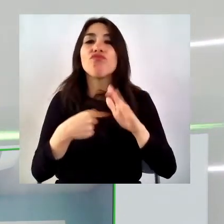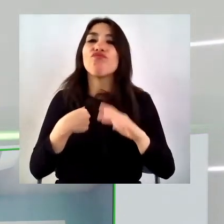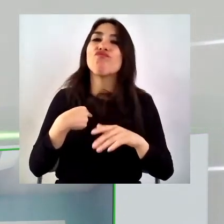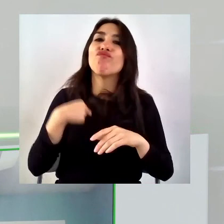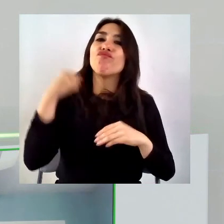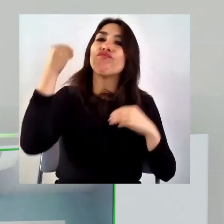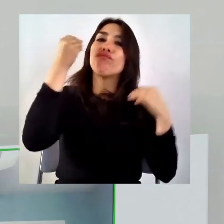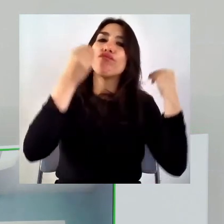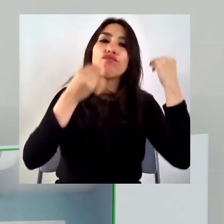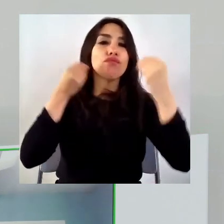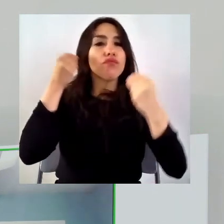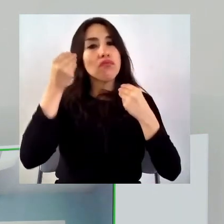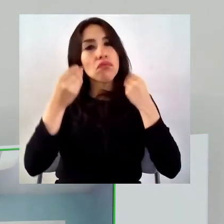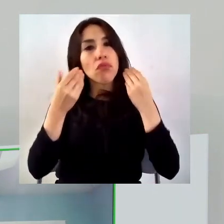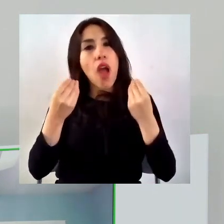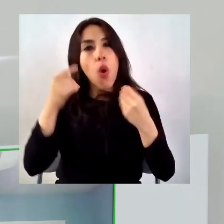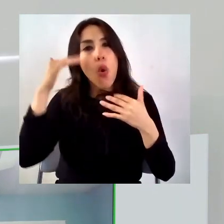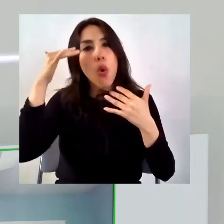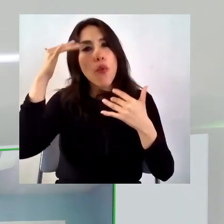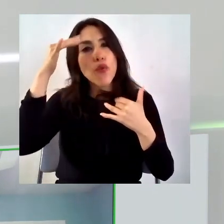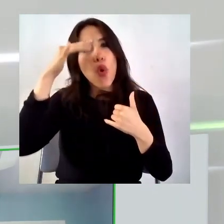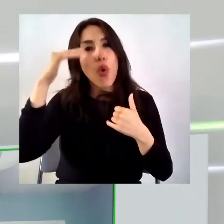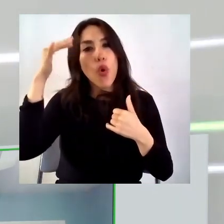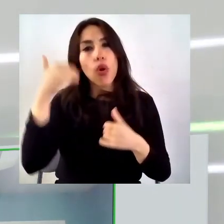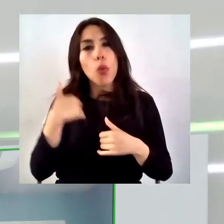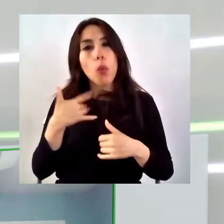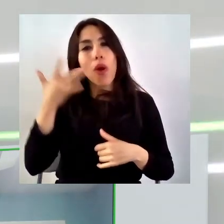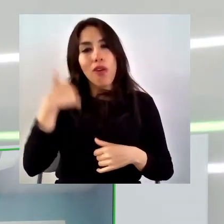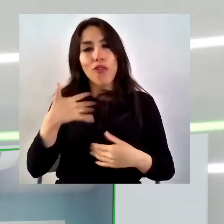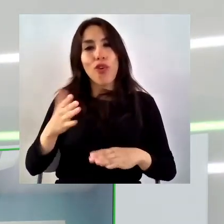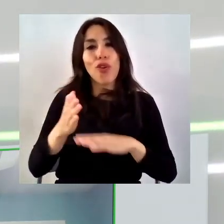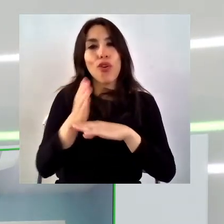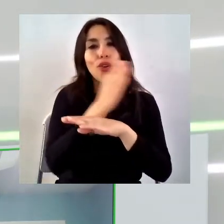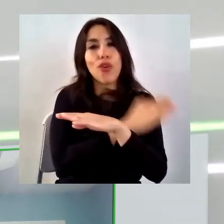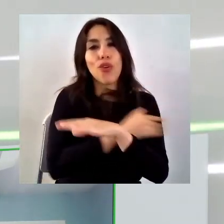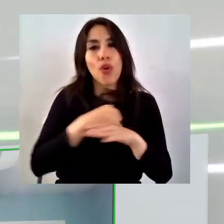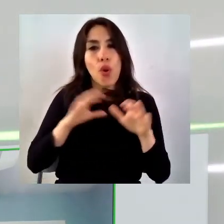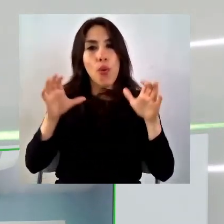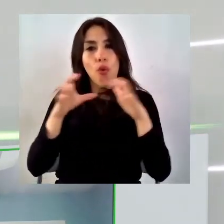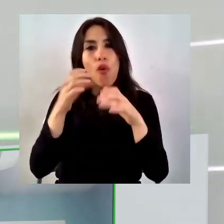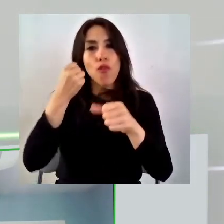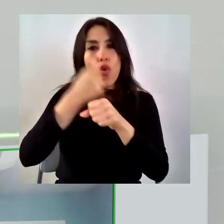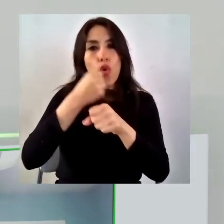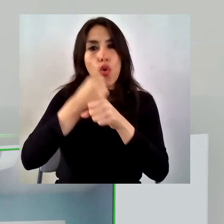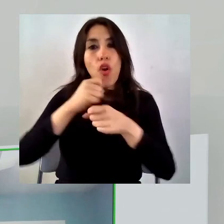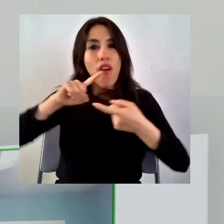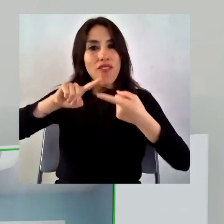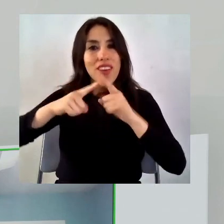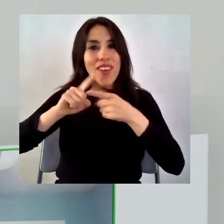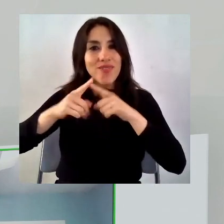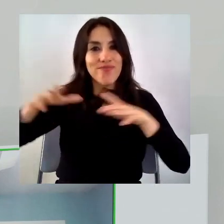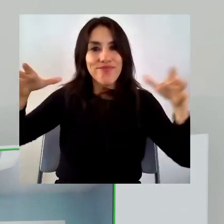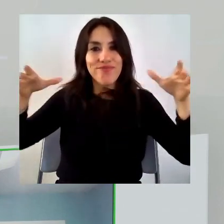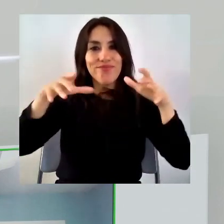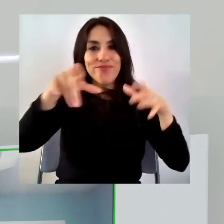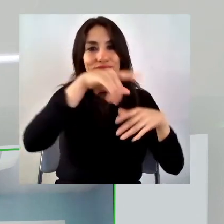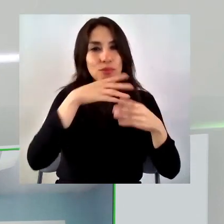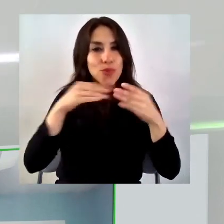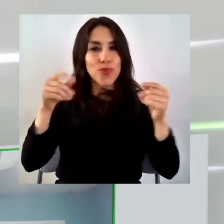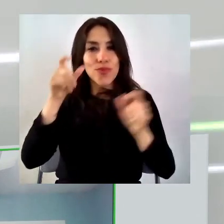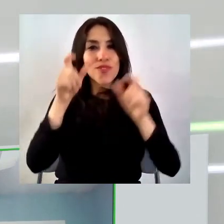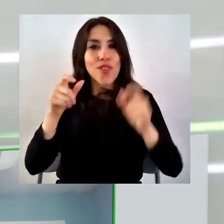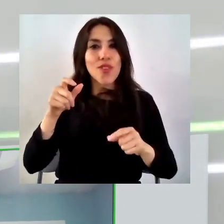my HR lead, even more friends and family who had not known prior to that. And this process of